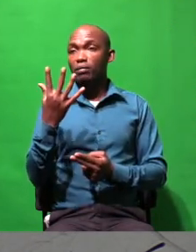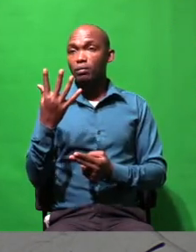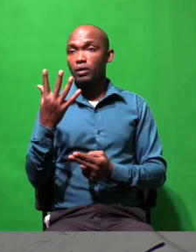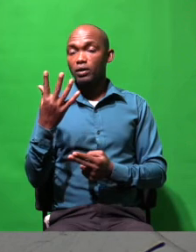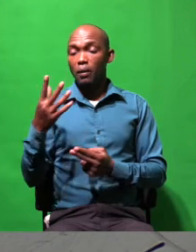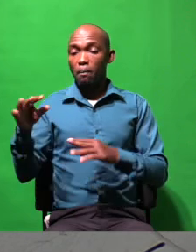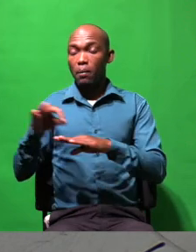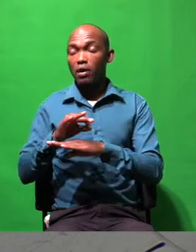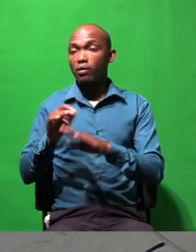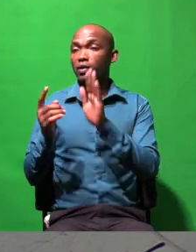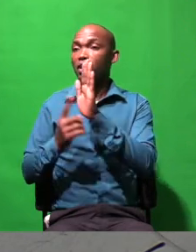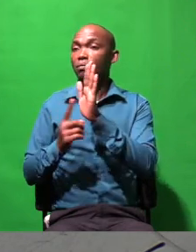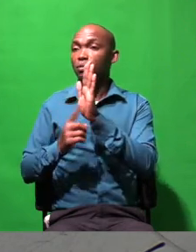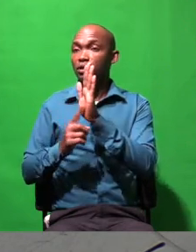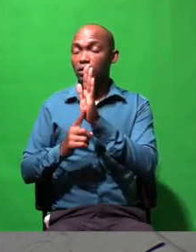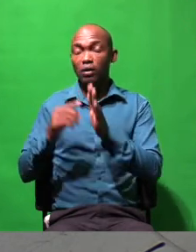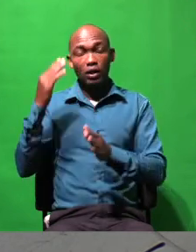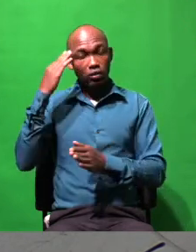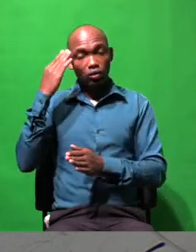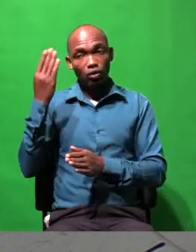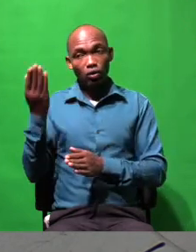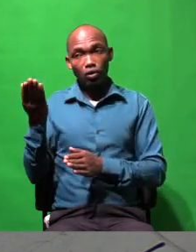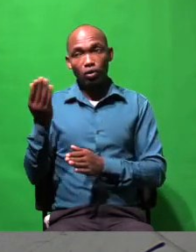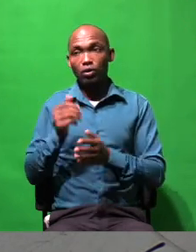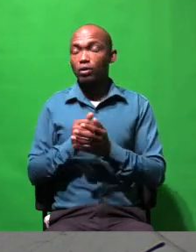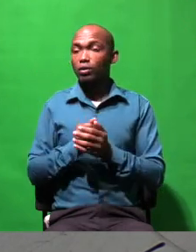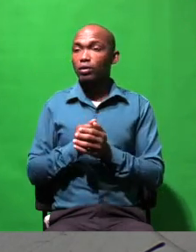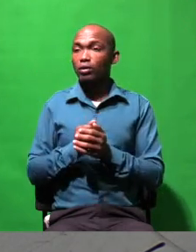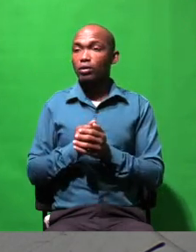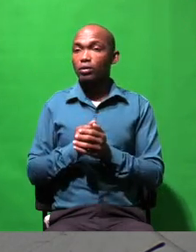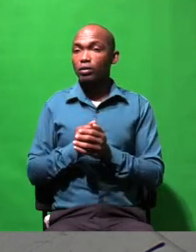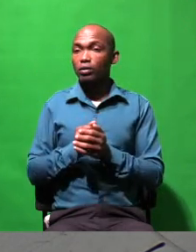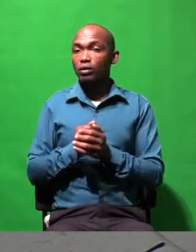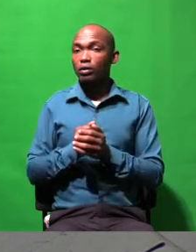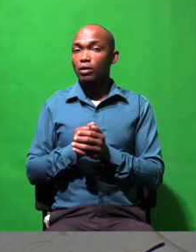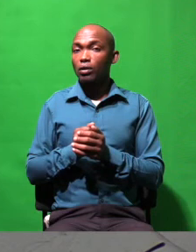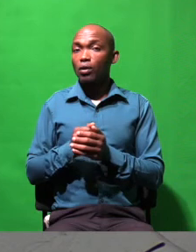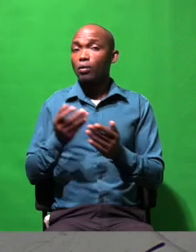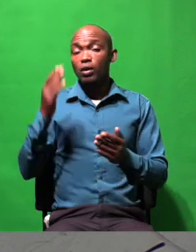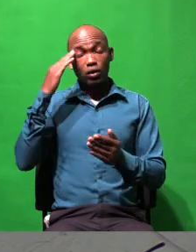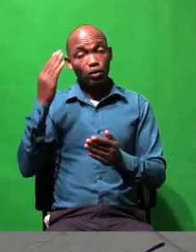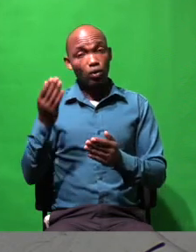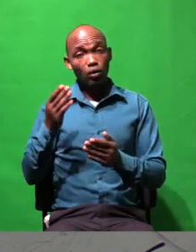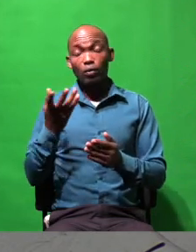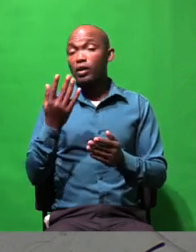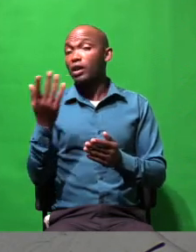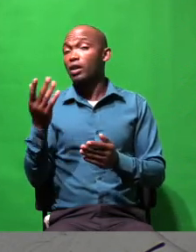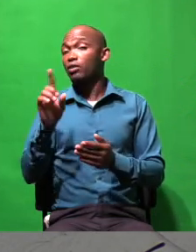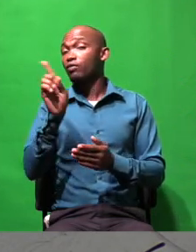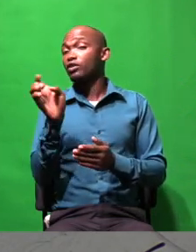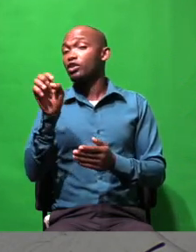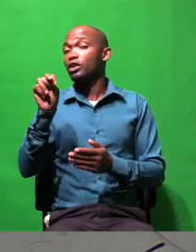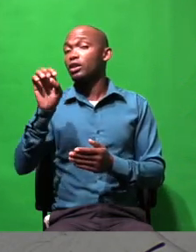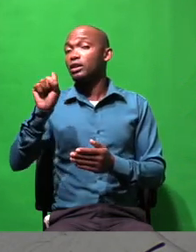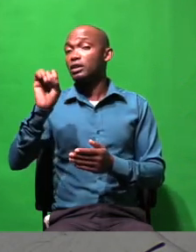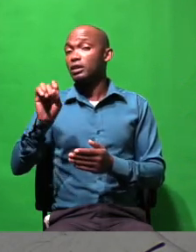the number 6. They don't know what is the genotype or the kind of genotypes, the kind